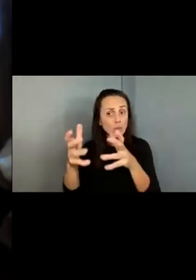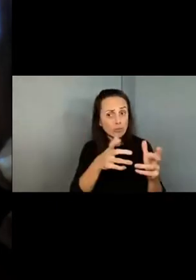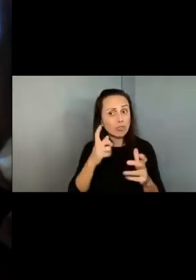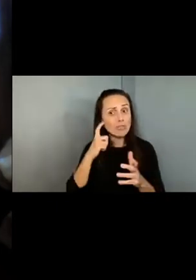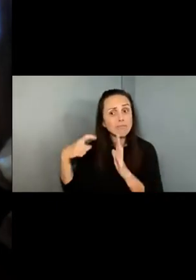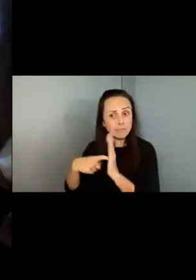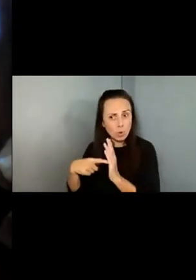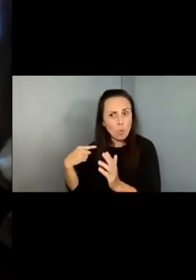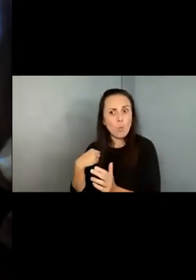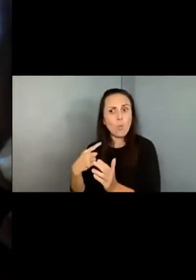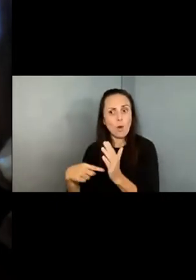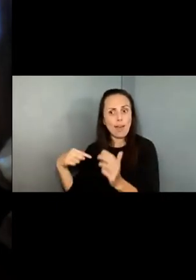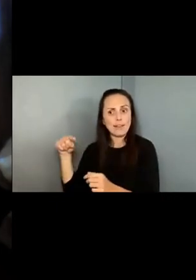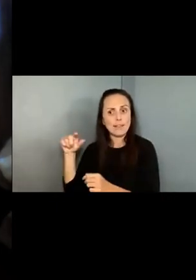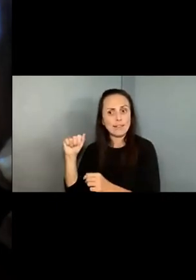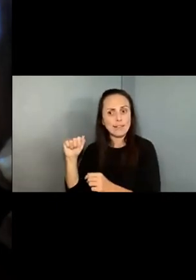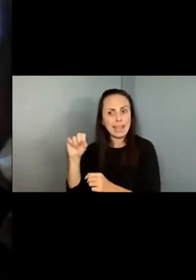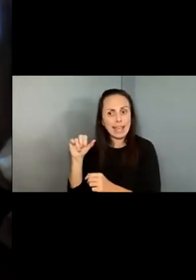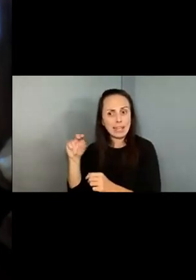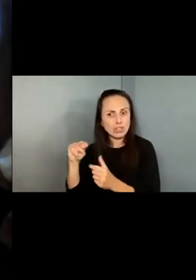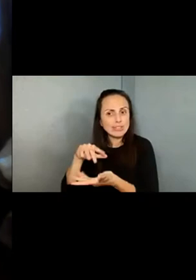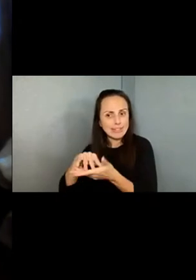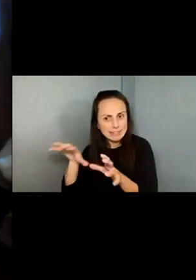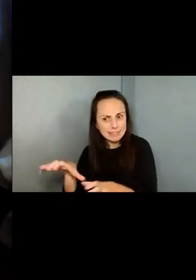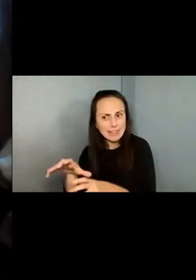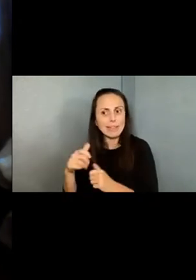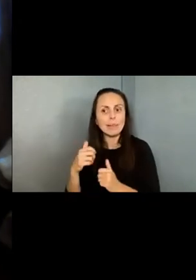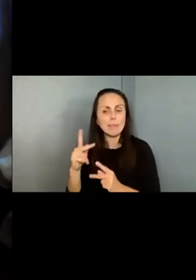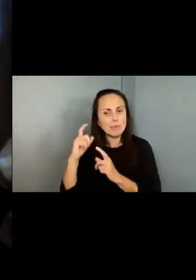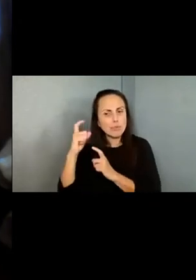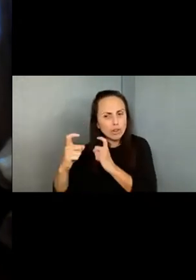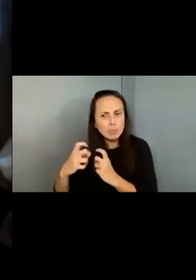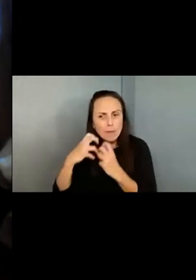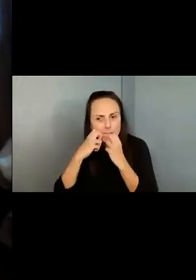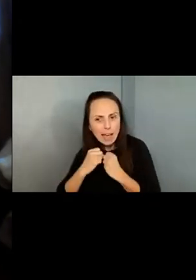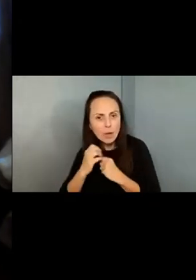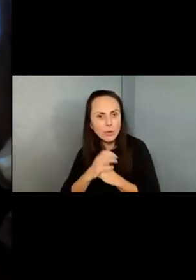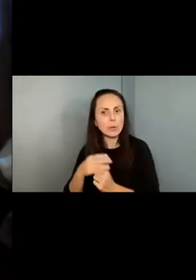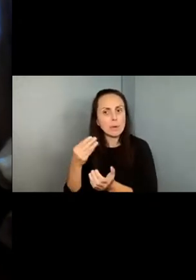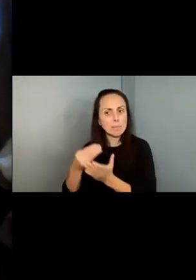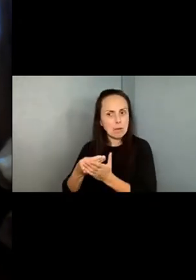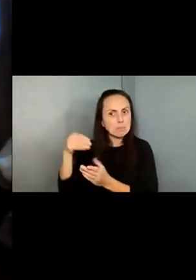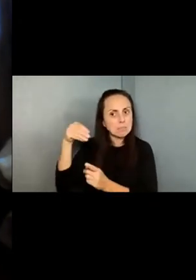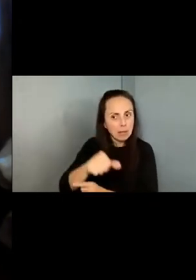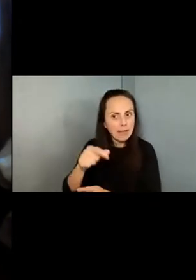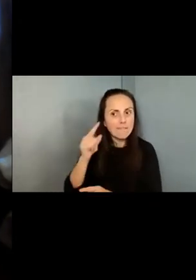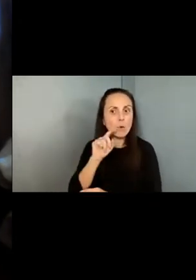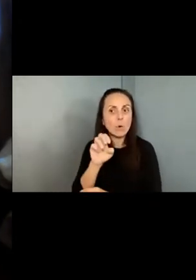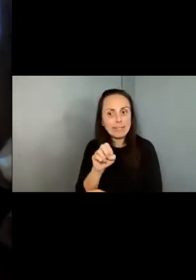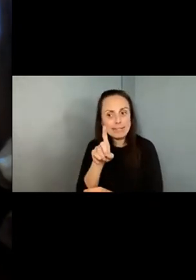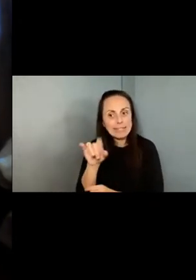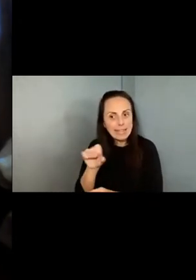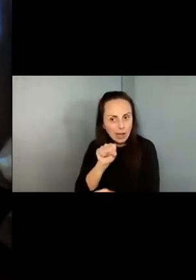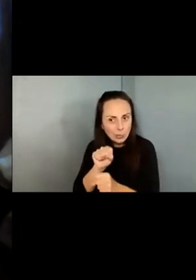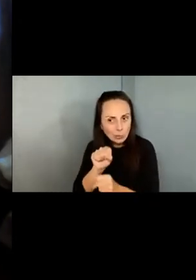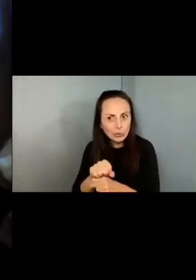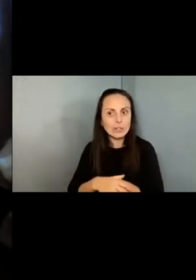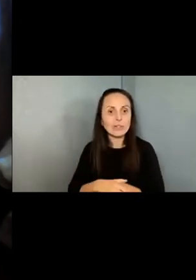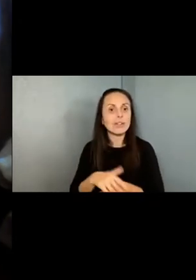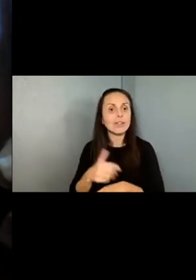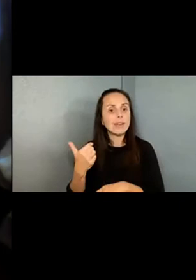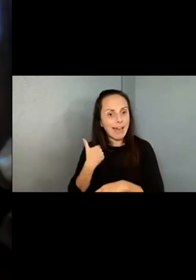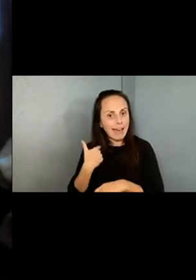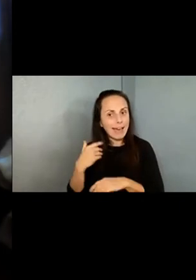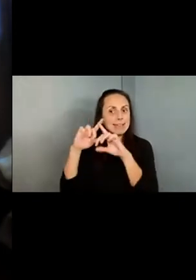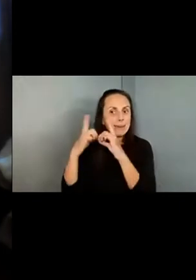Studies has done to have one's contributions valued and to be compensated for EDI work that has the department's administrative